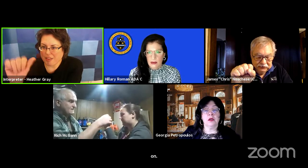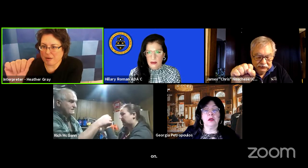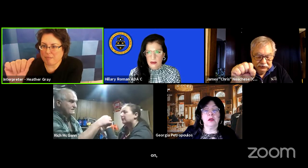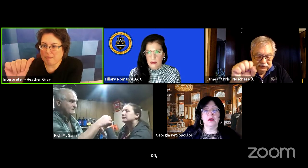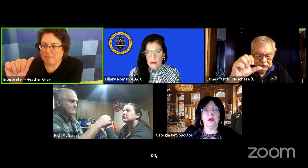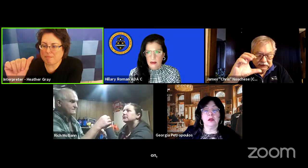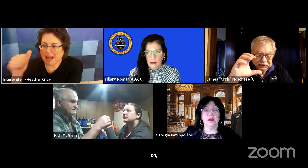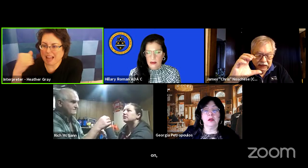the